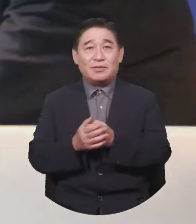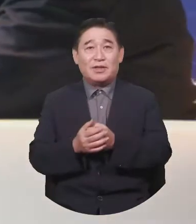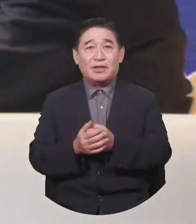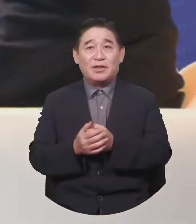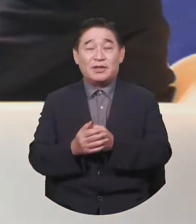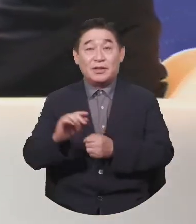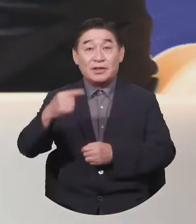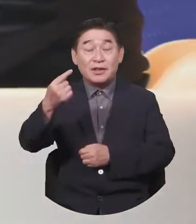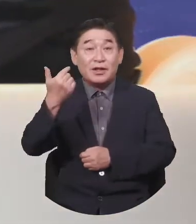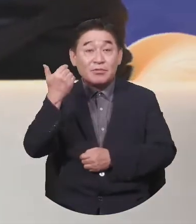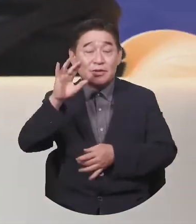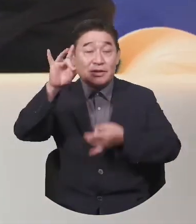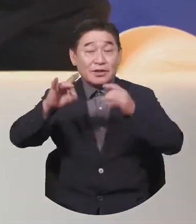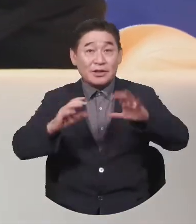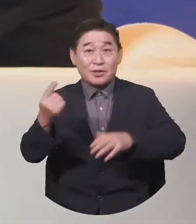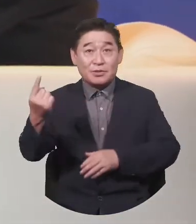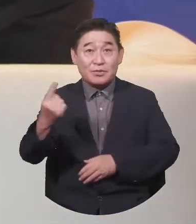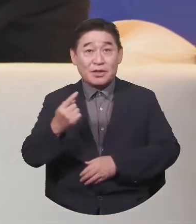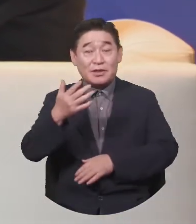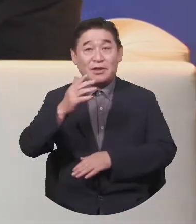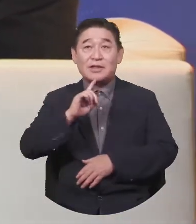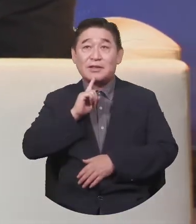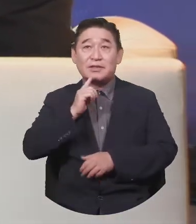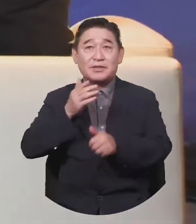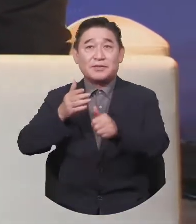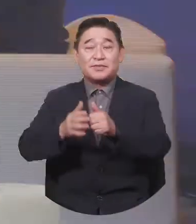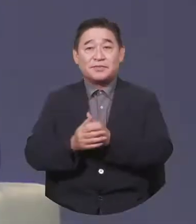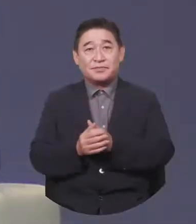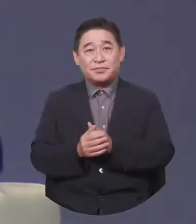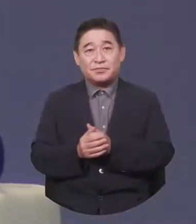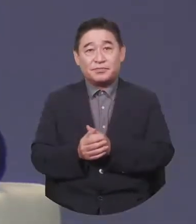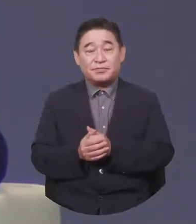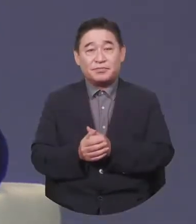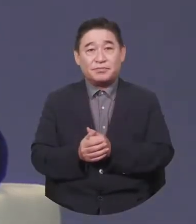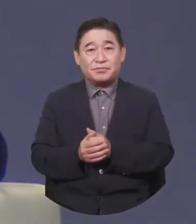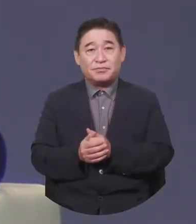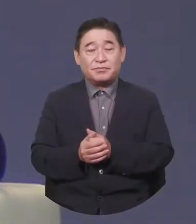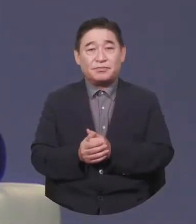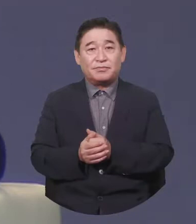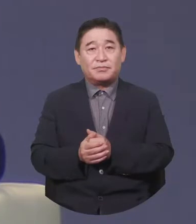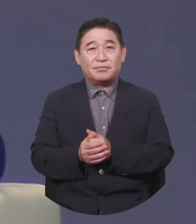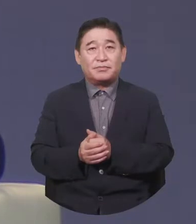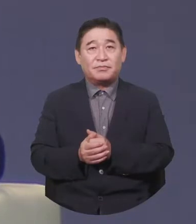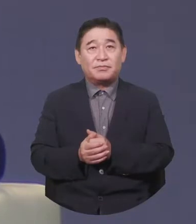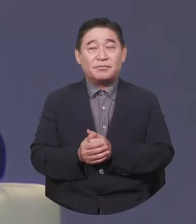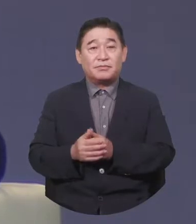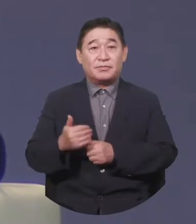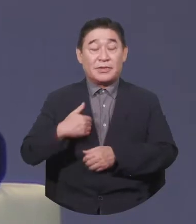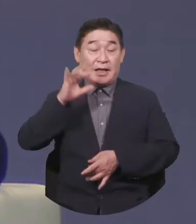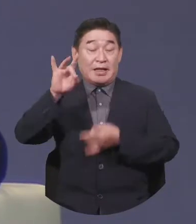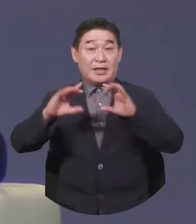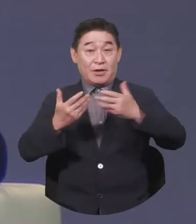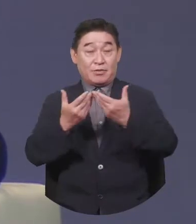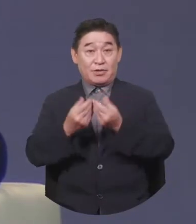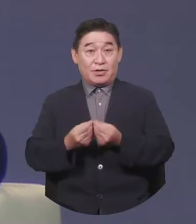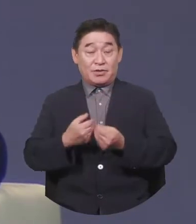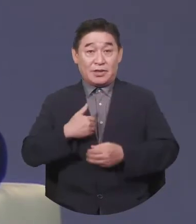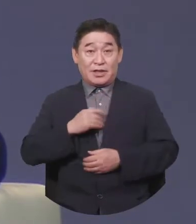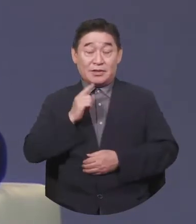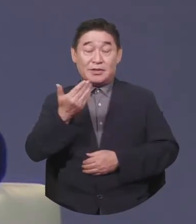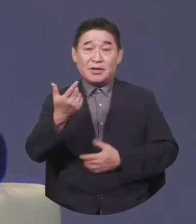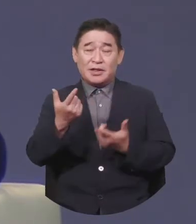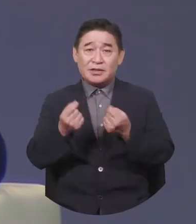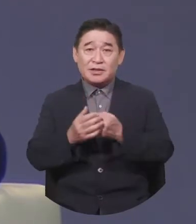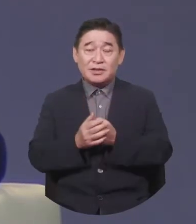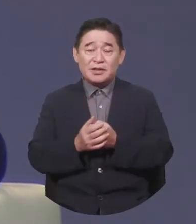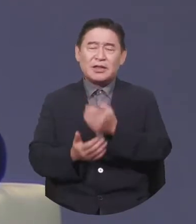Agency? Thank you so much. I have to say that the Thailand, as I mentioned before, we are the recipient countries in the